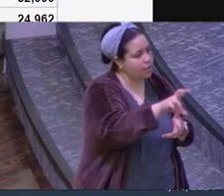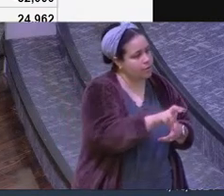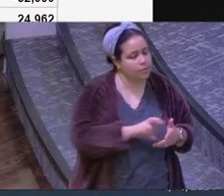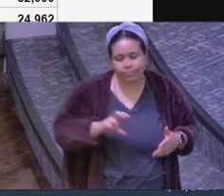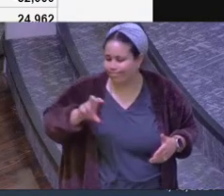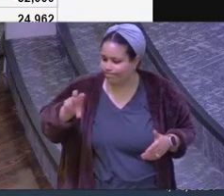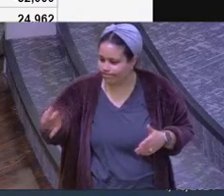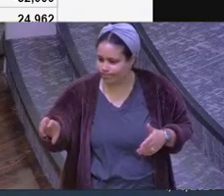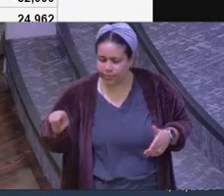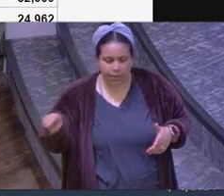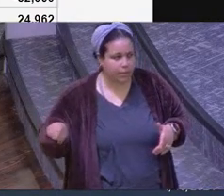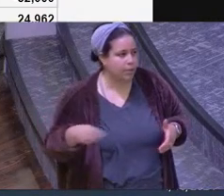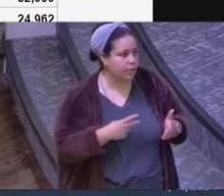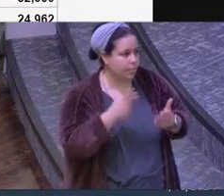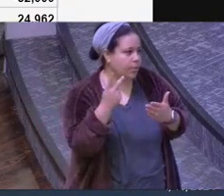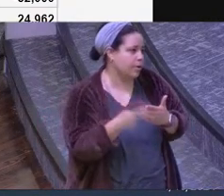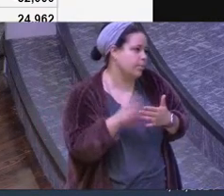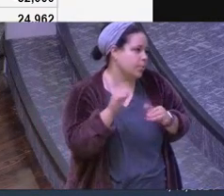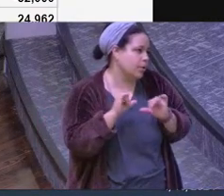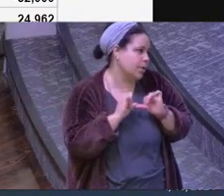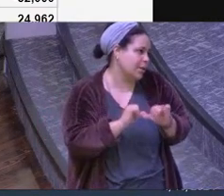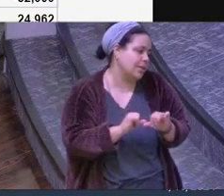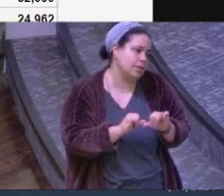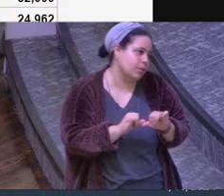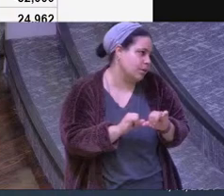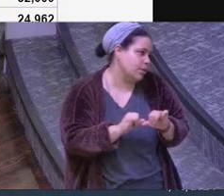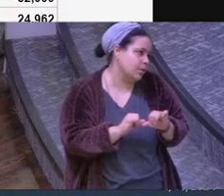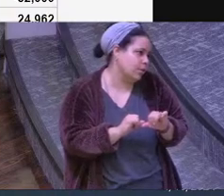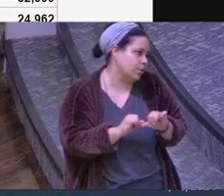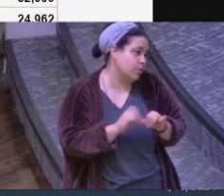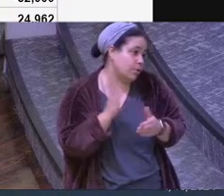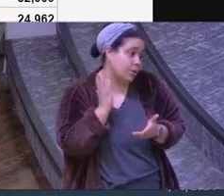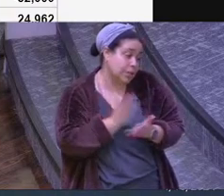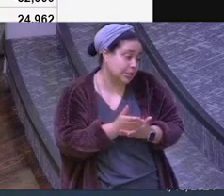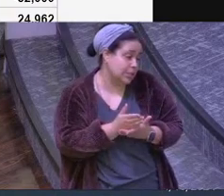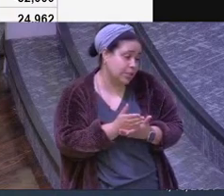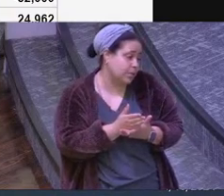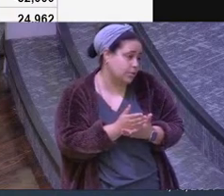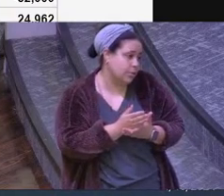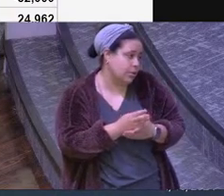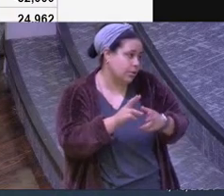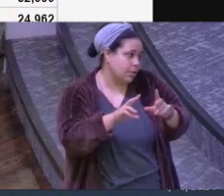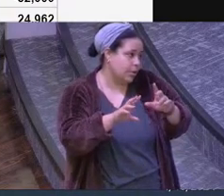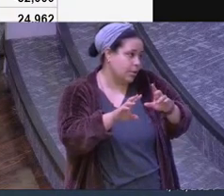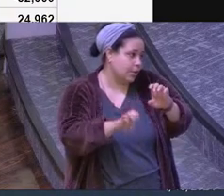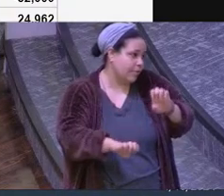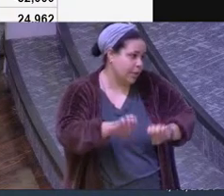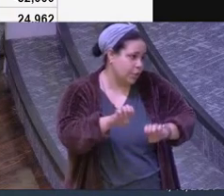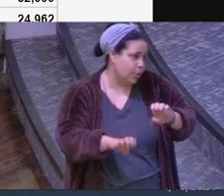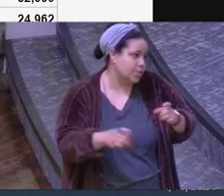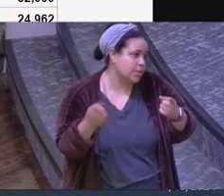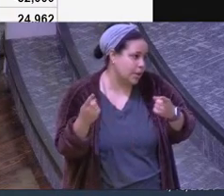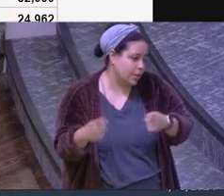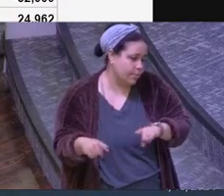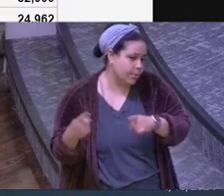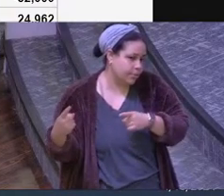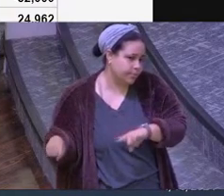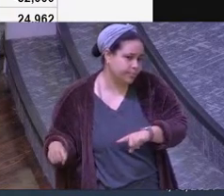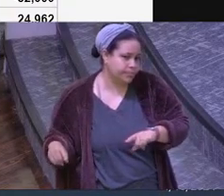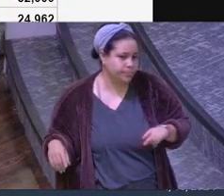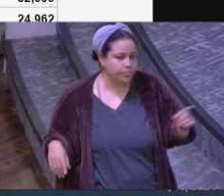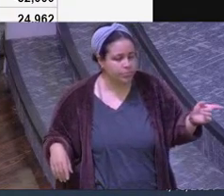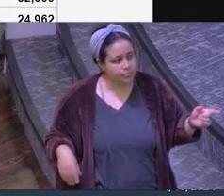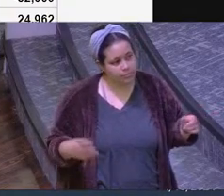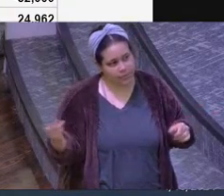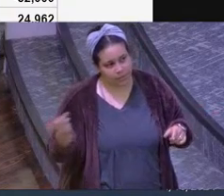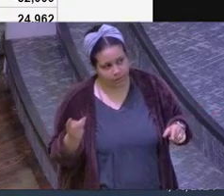are there programs we want to continue, or are there programs we want to discontinue? So that evaluation did happen. And I know Dr. Scott and Dr. Hooker